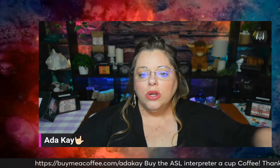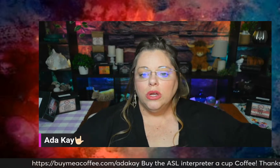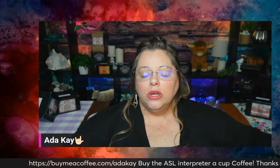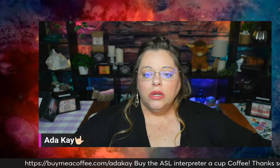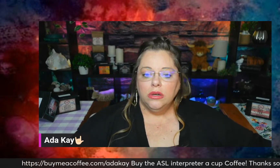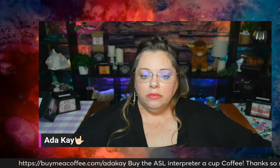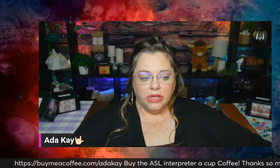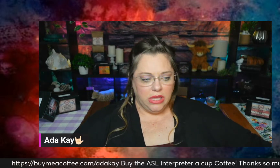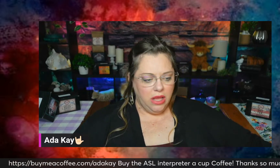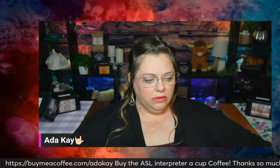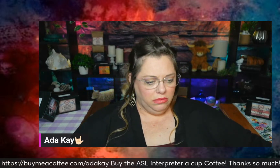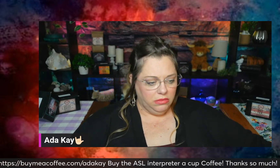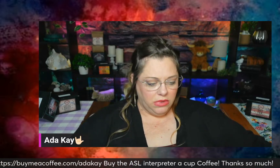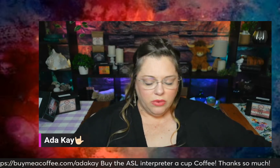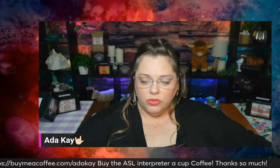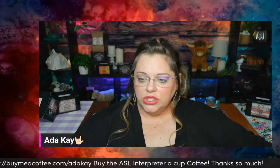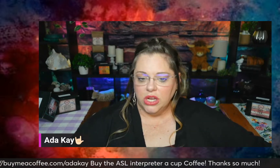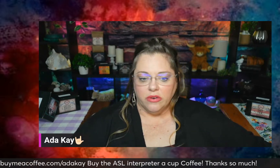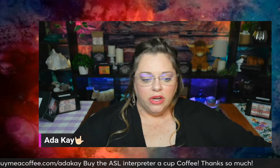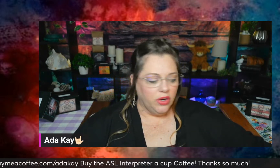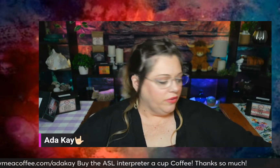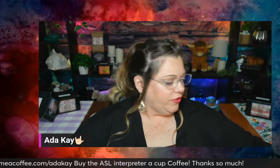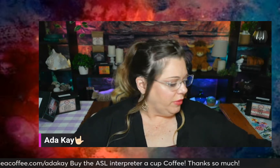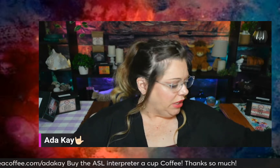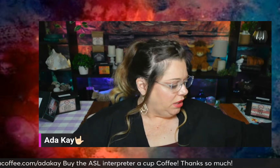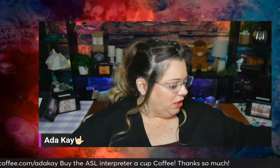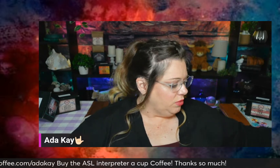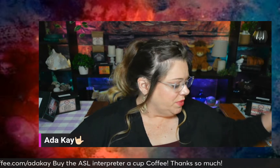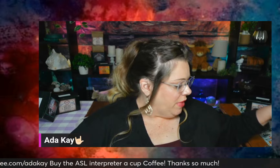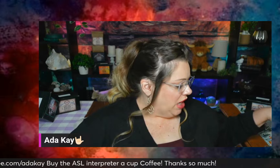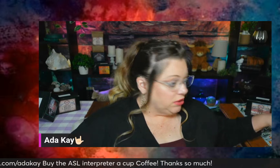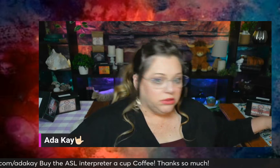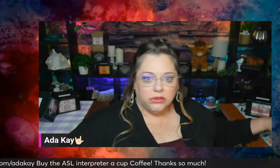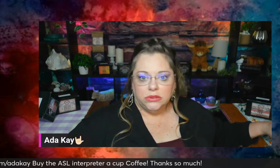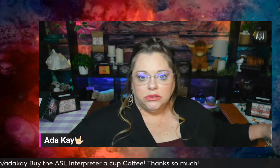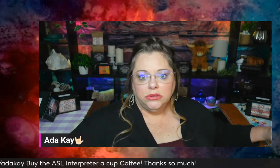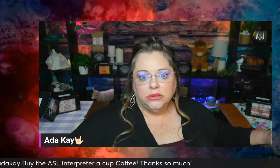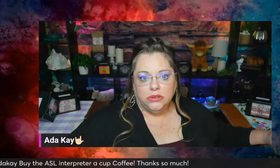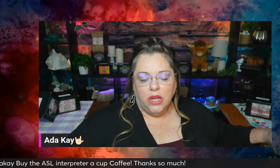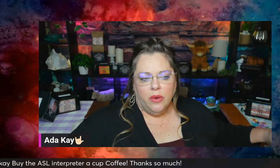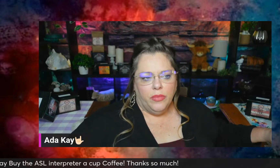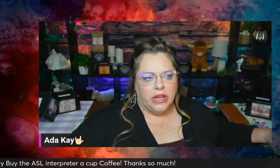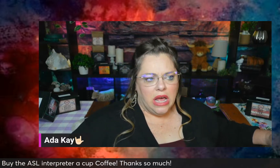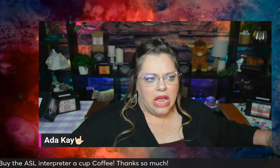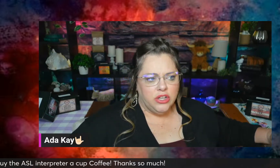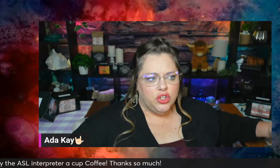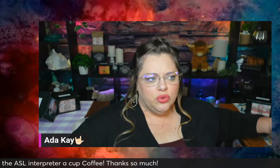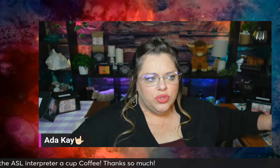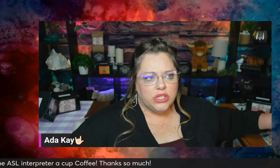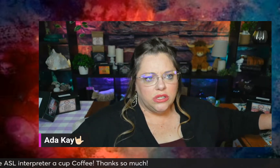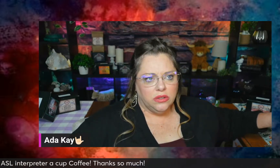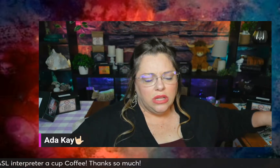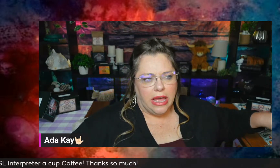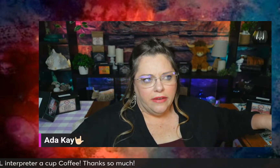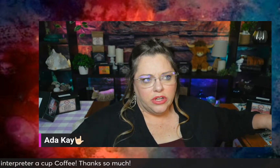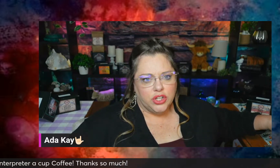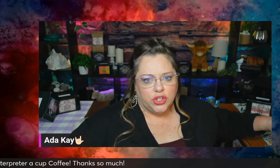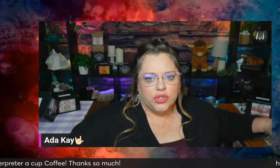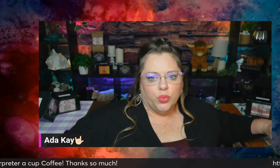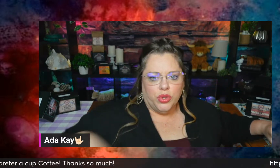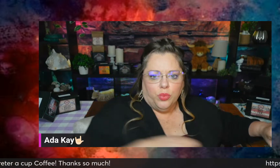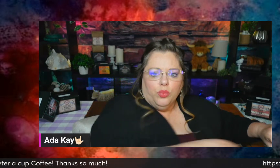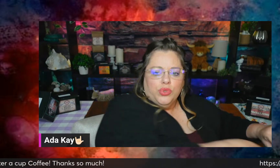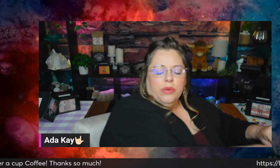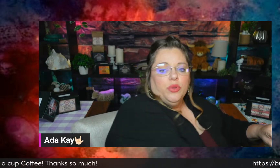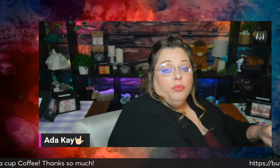stroke, but that was scary enough for me, and it was mild. But I do still have